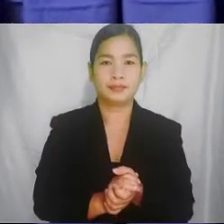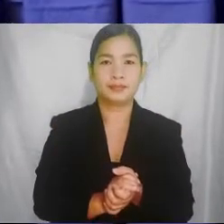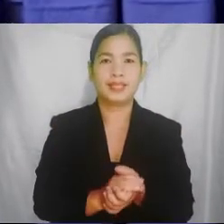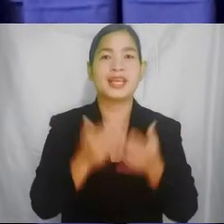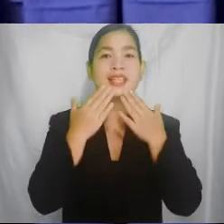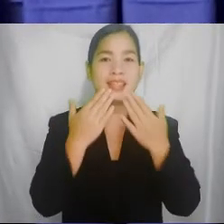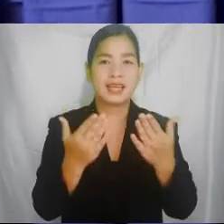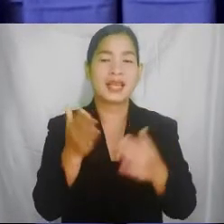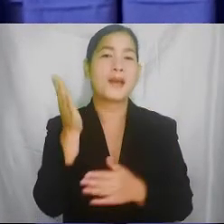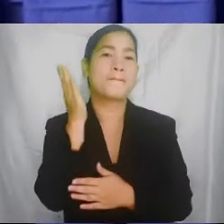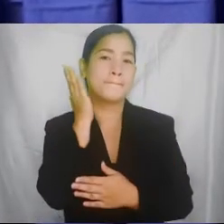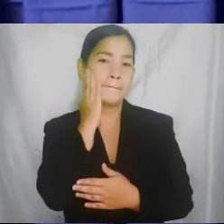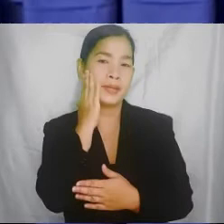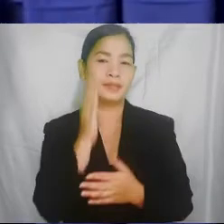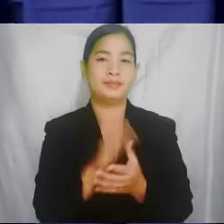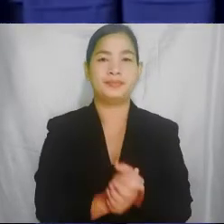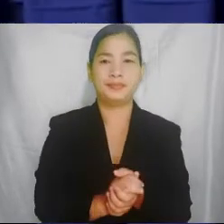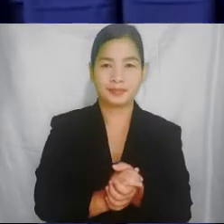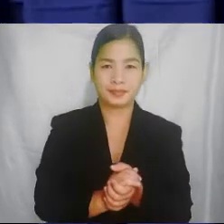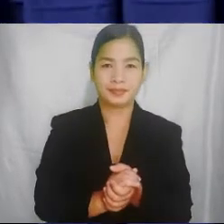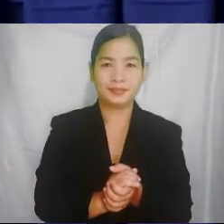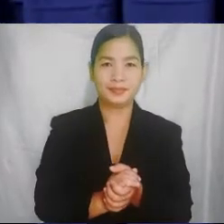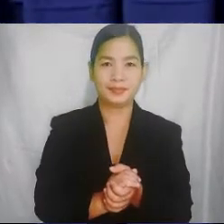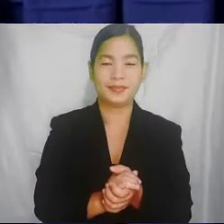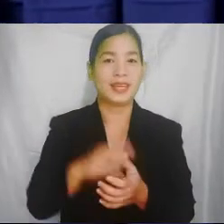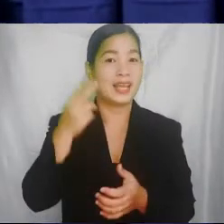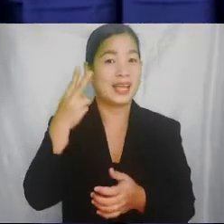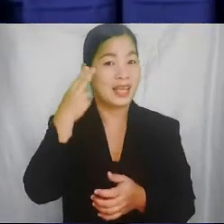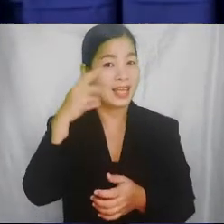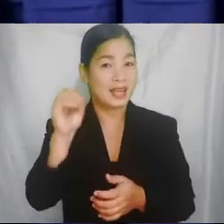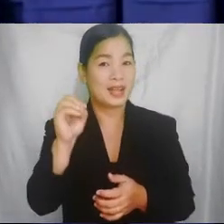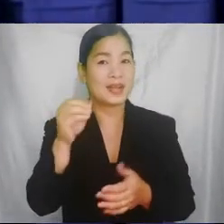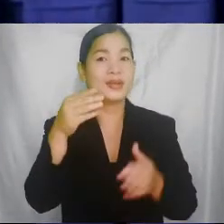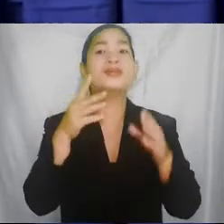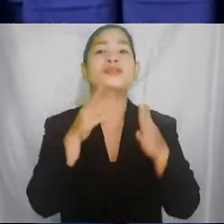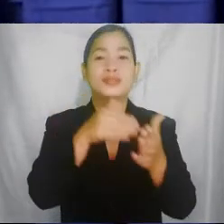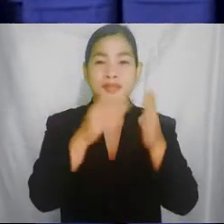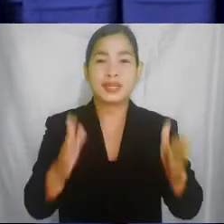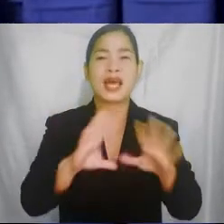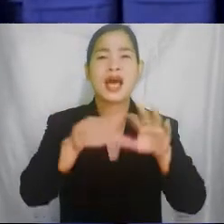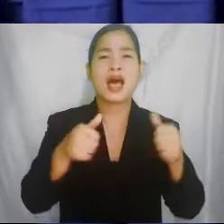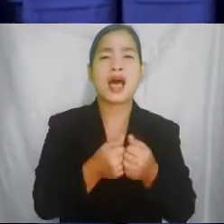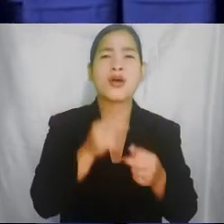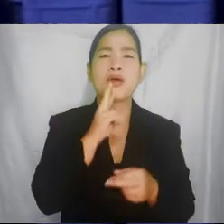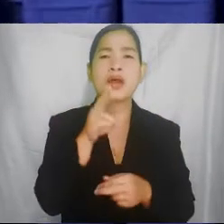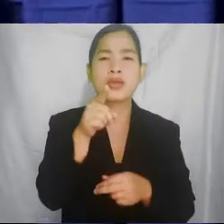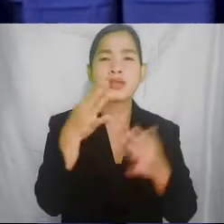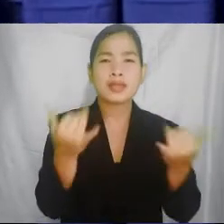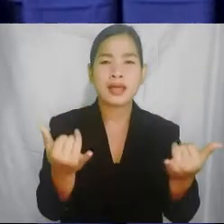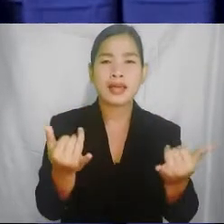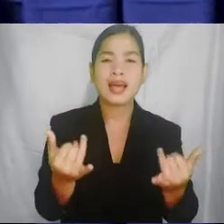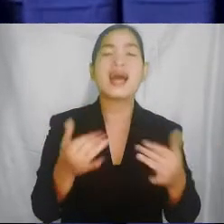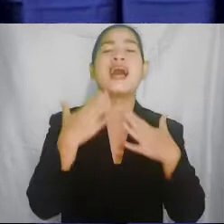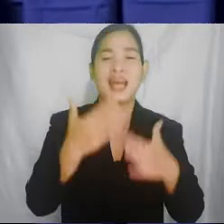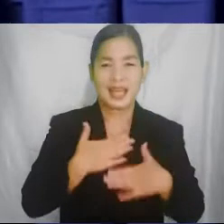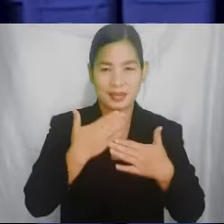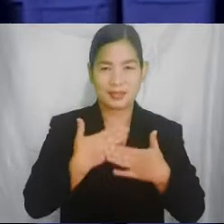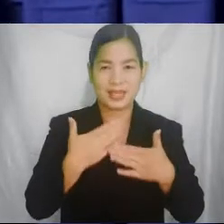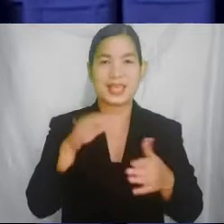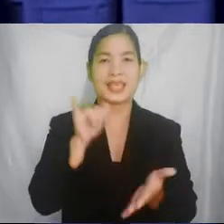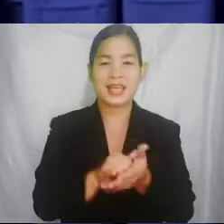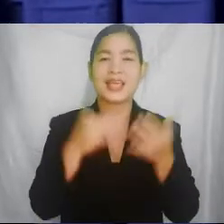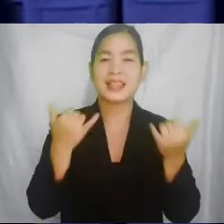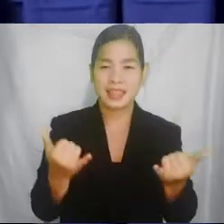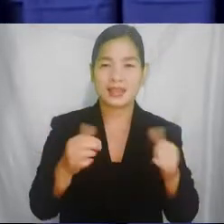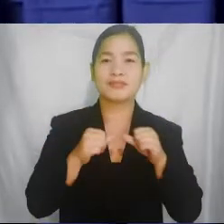Thank you, Ma'am Teresa May. Hello, our dear students. How are you today? We are glad because despite the pandemic,